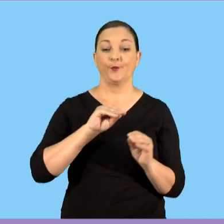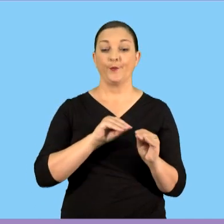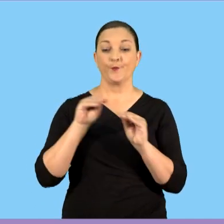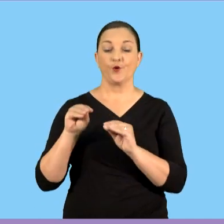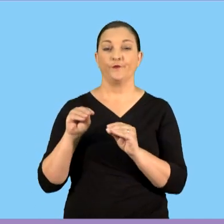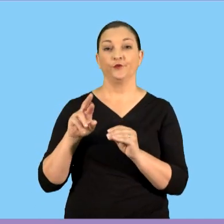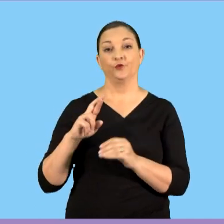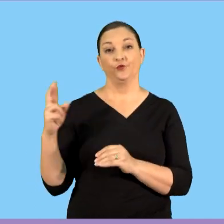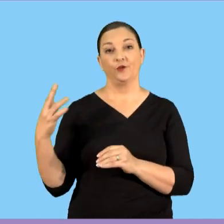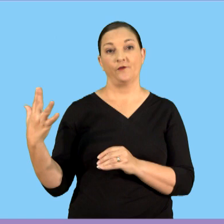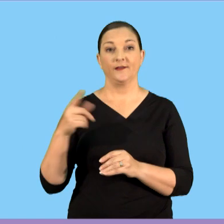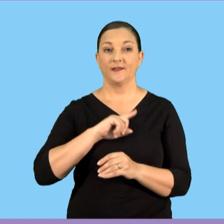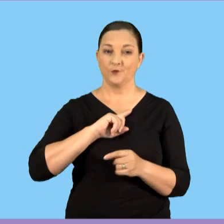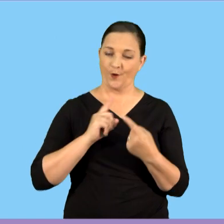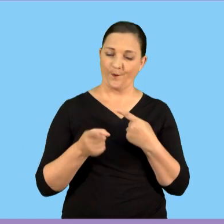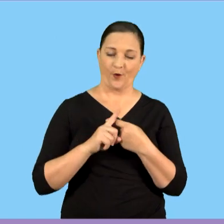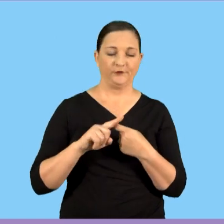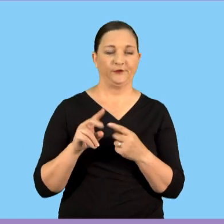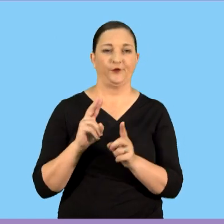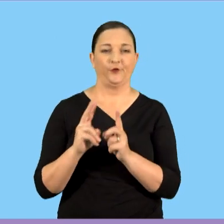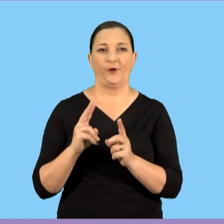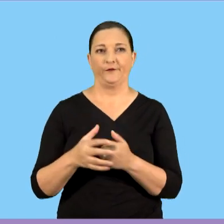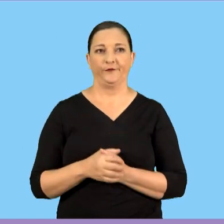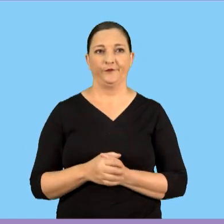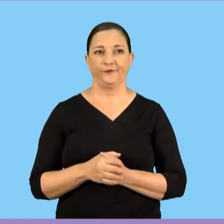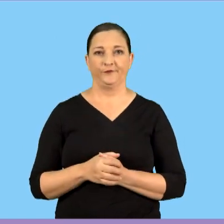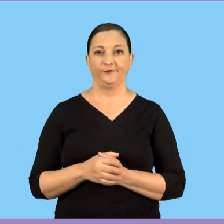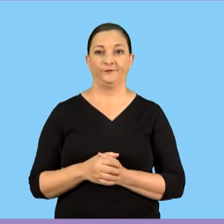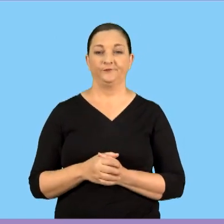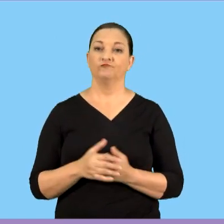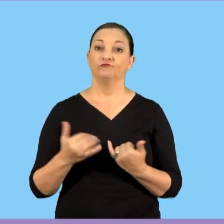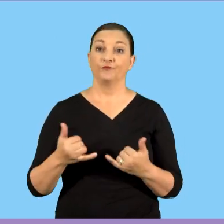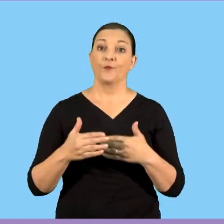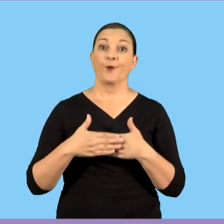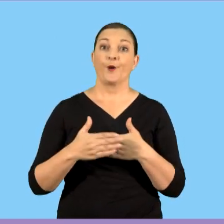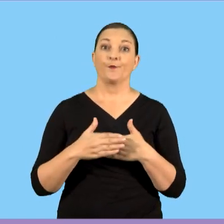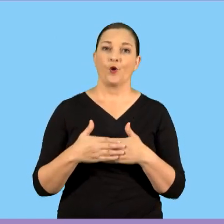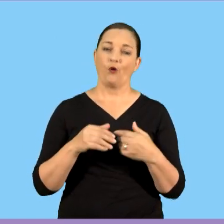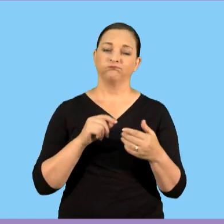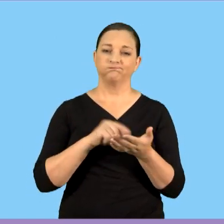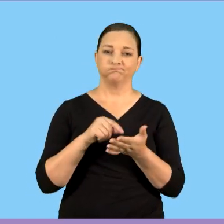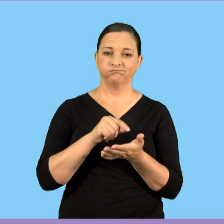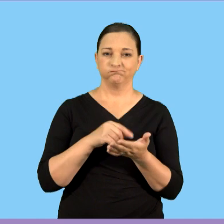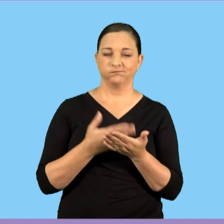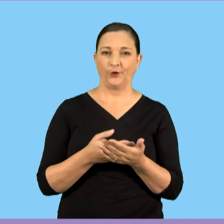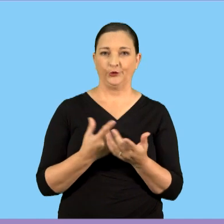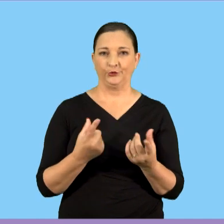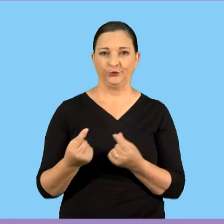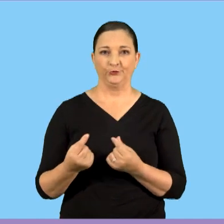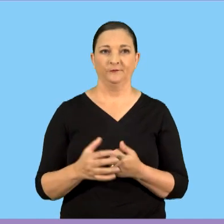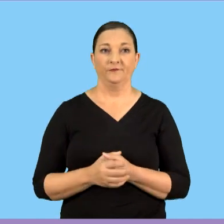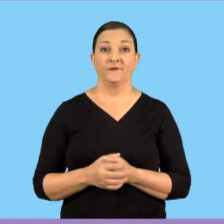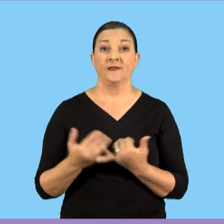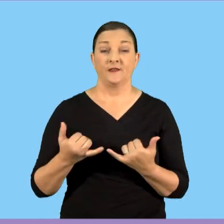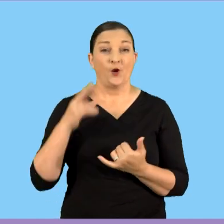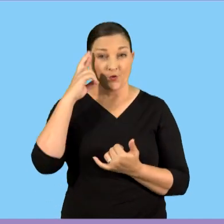still land us on a positive 12. Let's continue with more calculations. So now we are